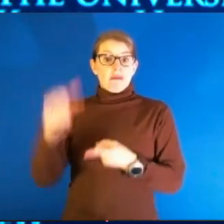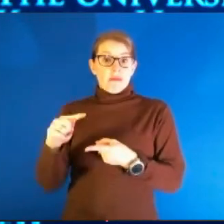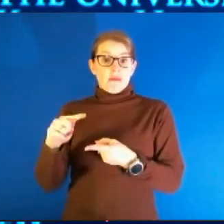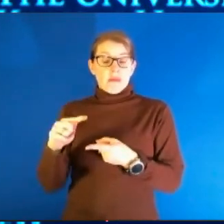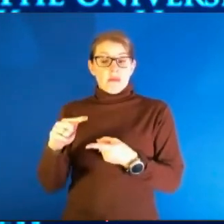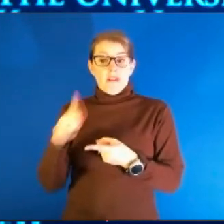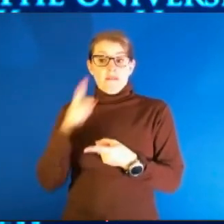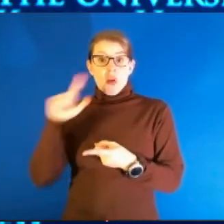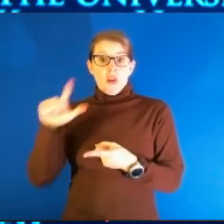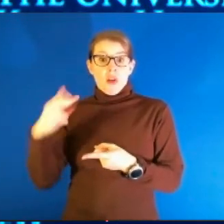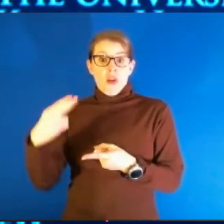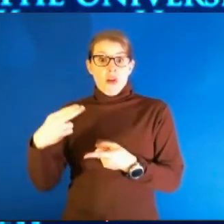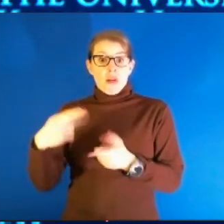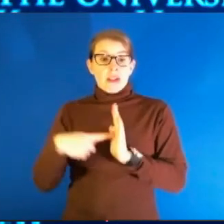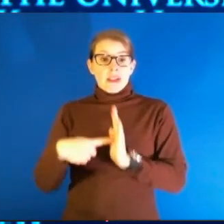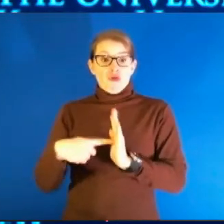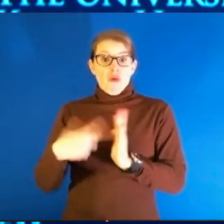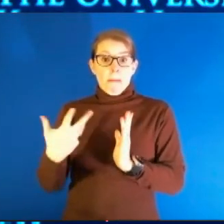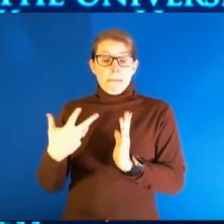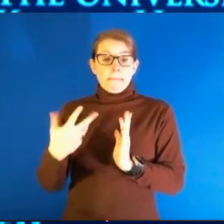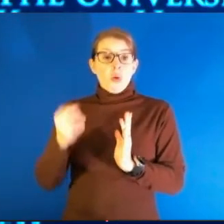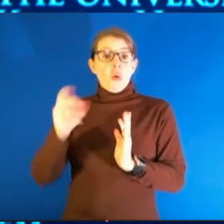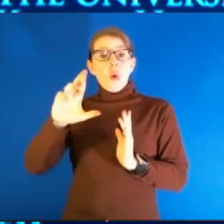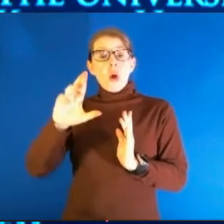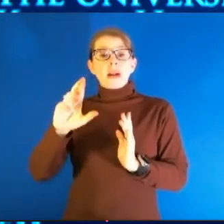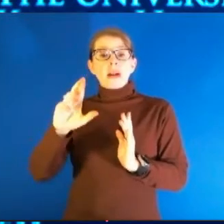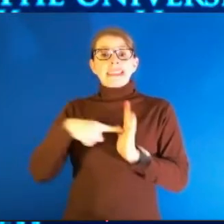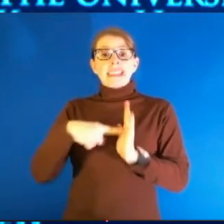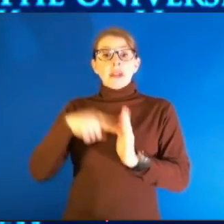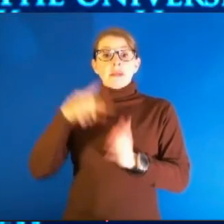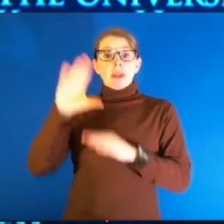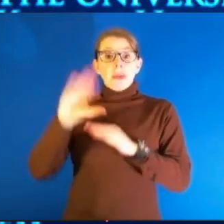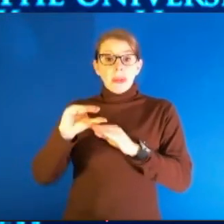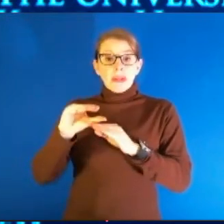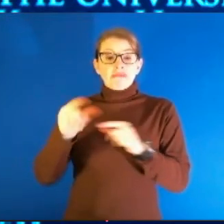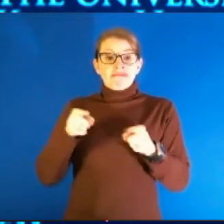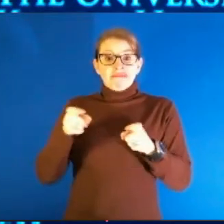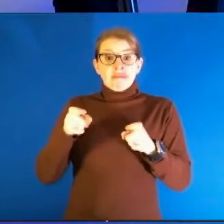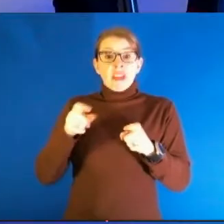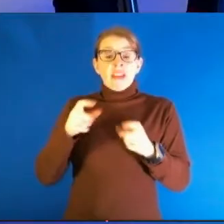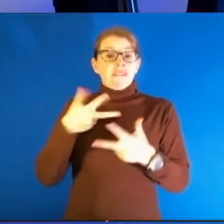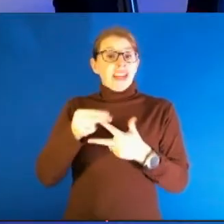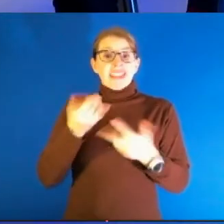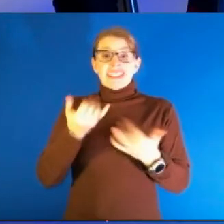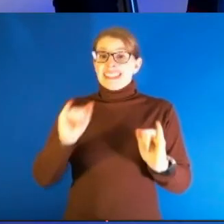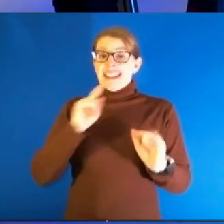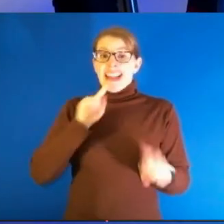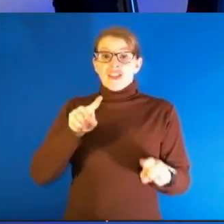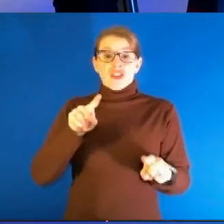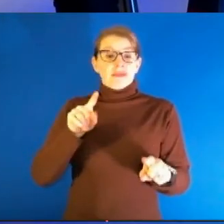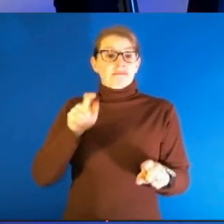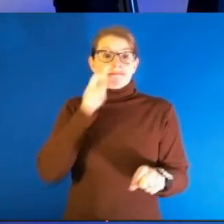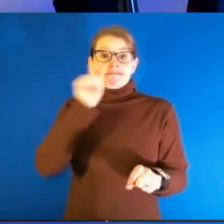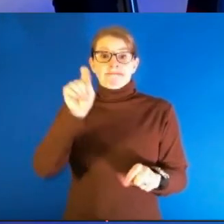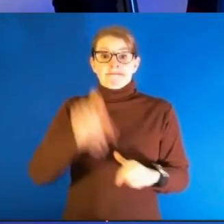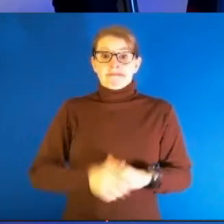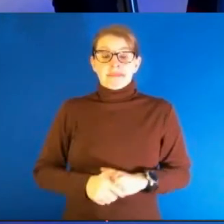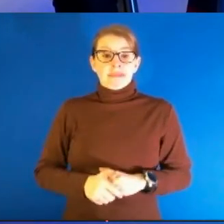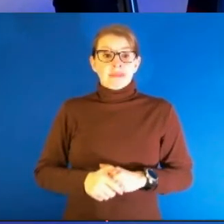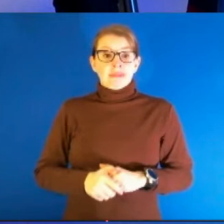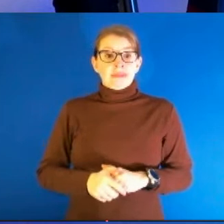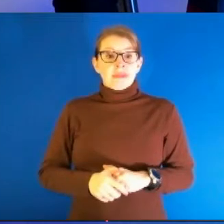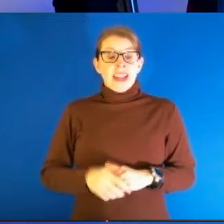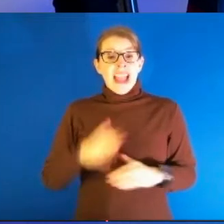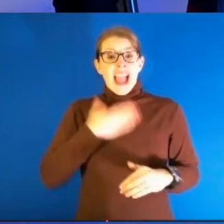syndrome and or mitigate those symptoms if you have it, vaccination still is that answer. So glad you guys were with me today. Go